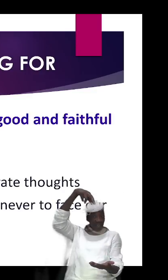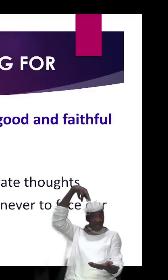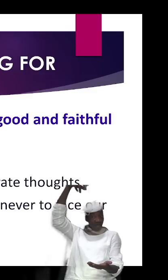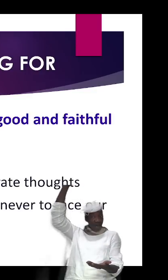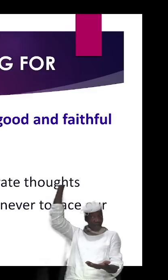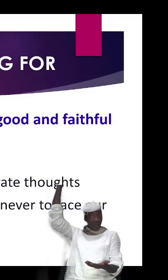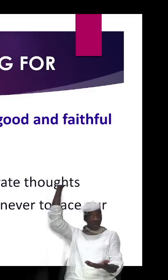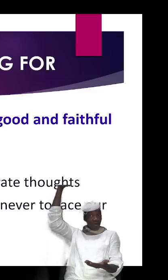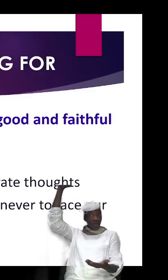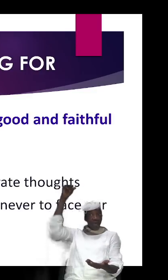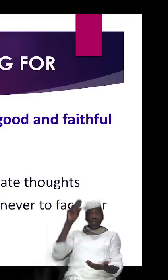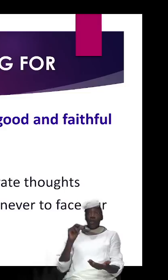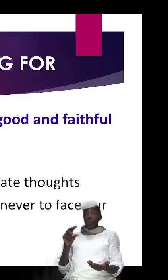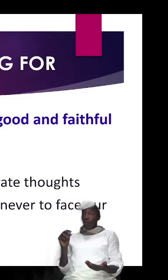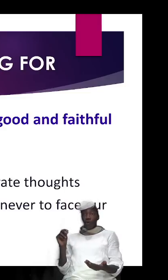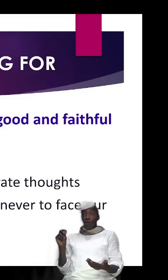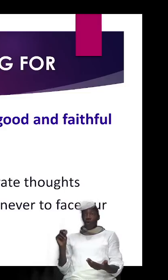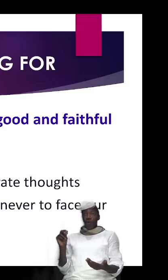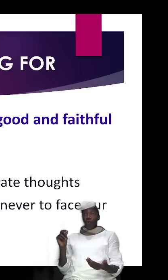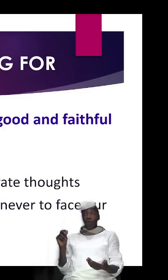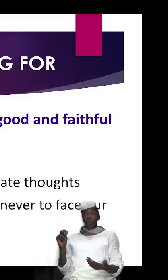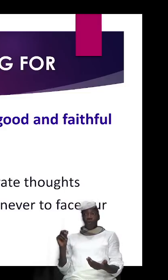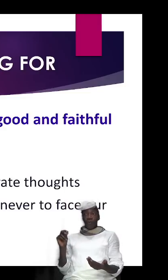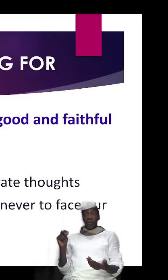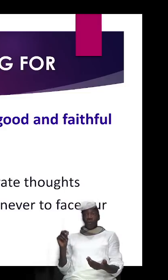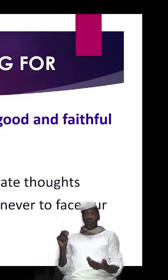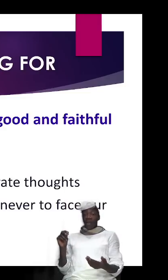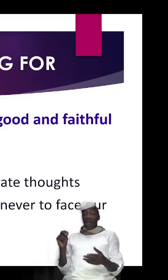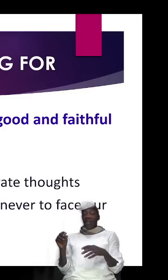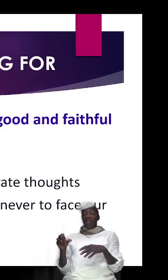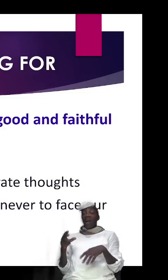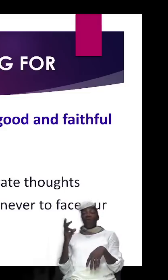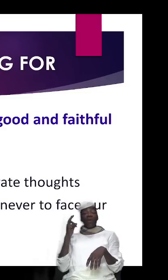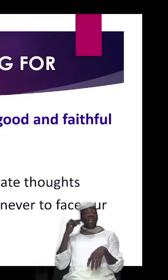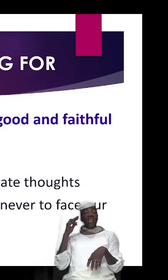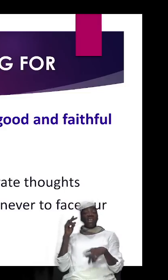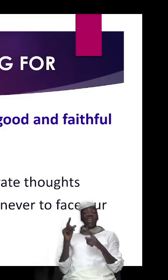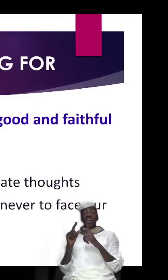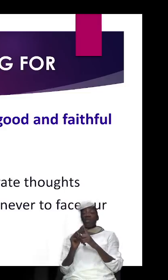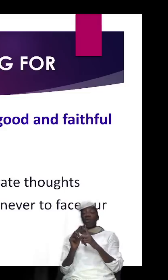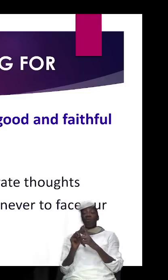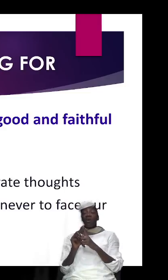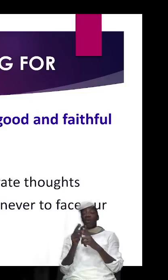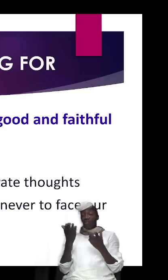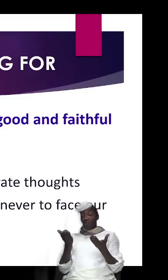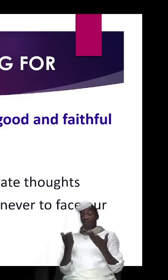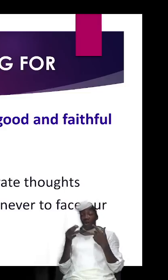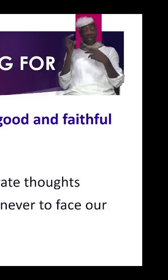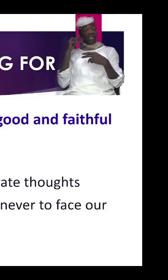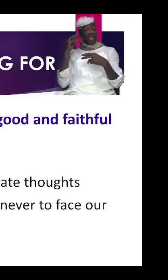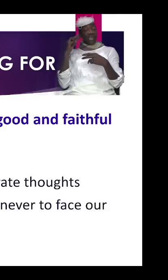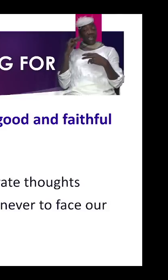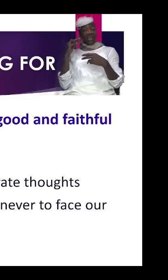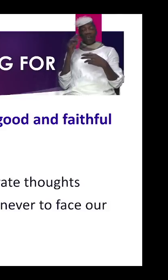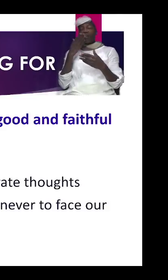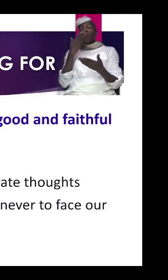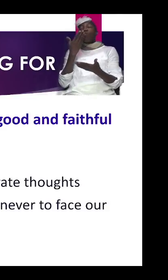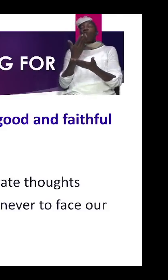that will cause us to hear those words that we want to hear. Well done,